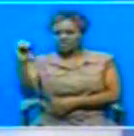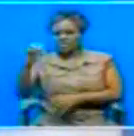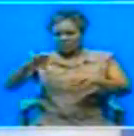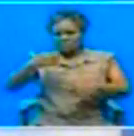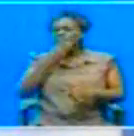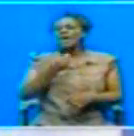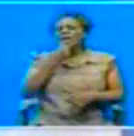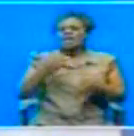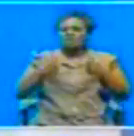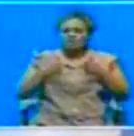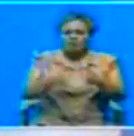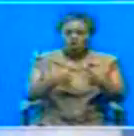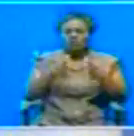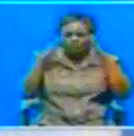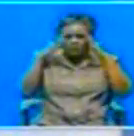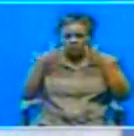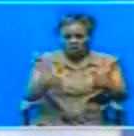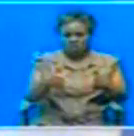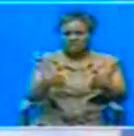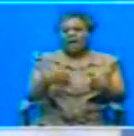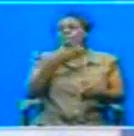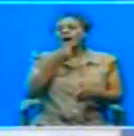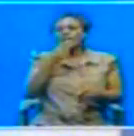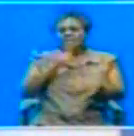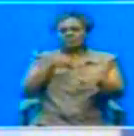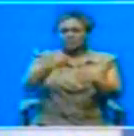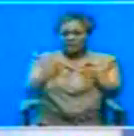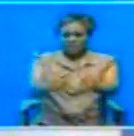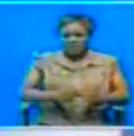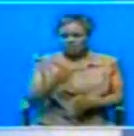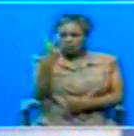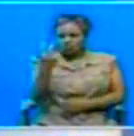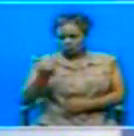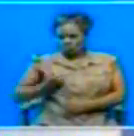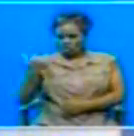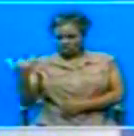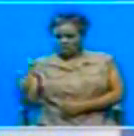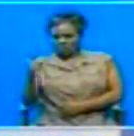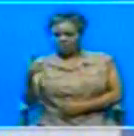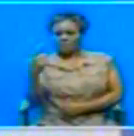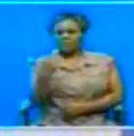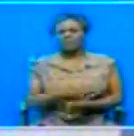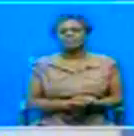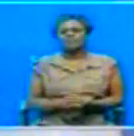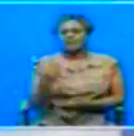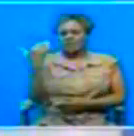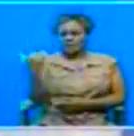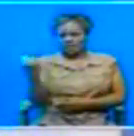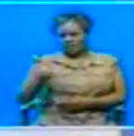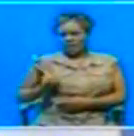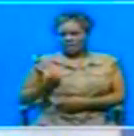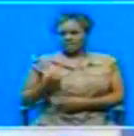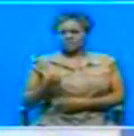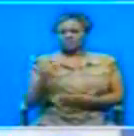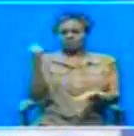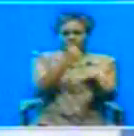County forced an elderly man to watch as they raped his two young daughters in turn. The girls, who are now admitted